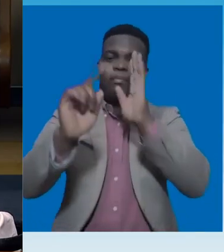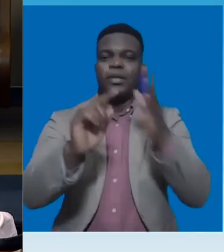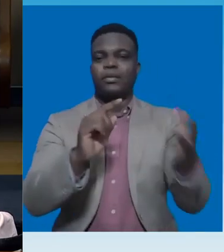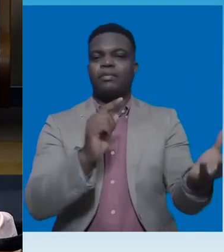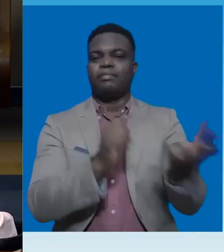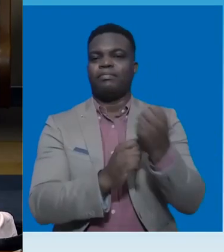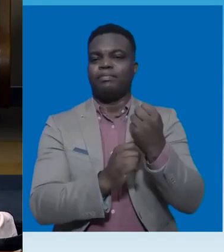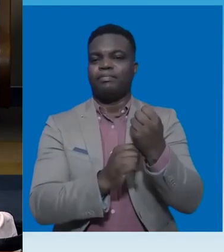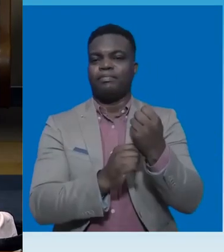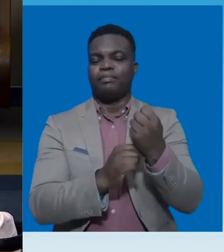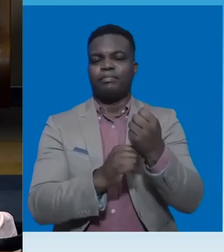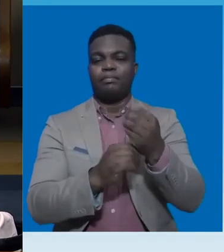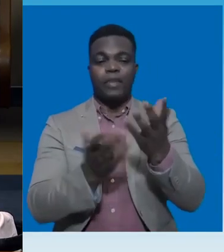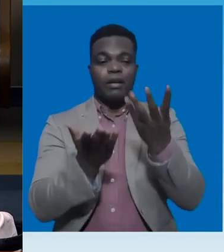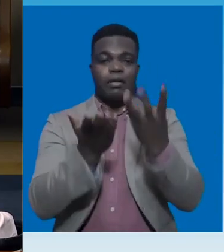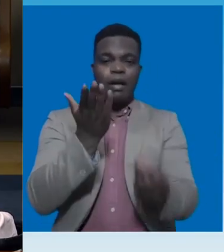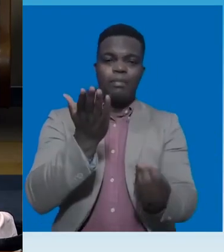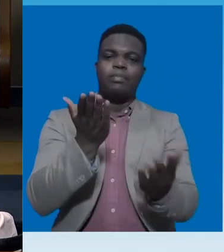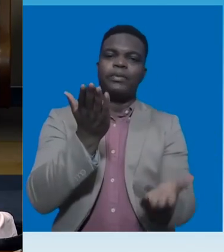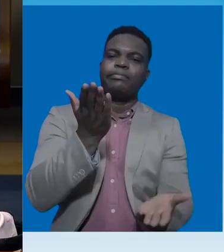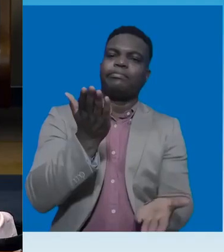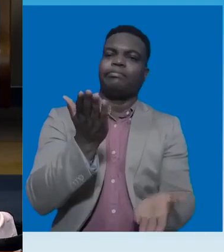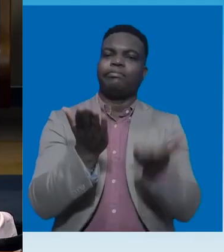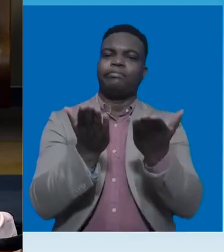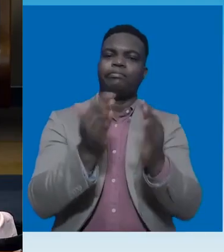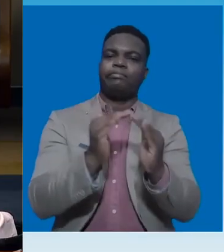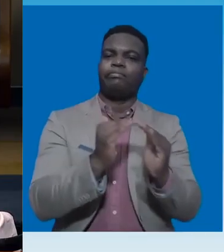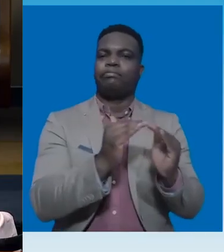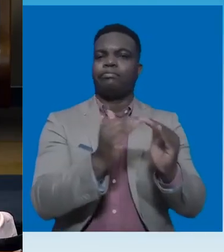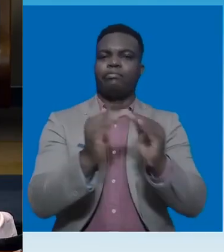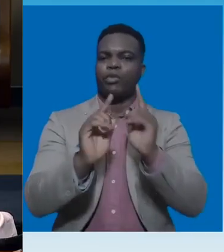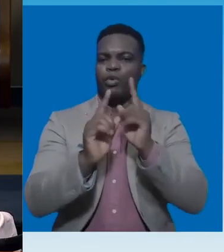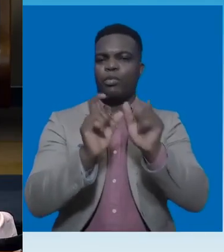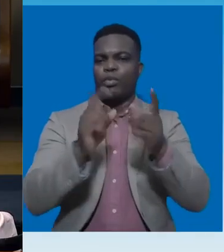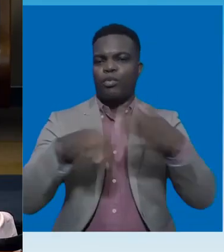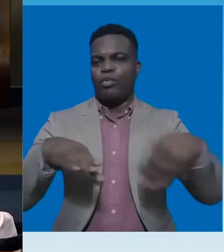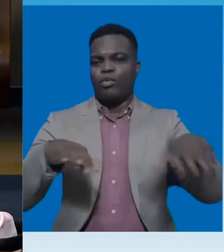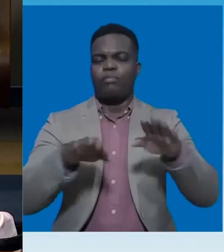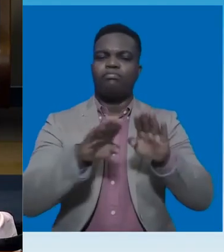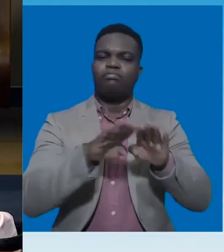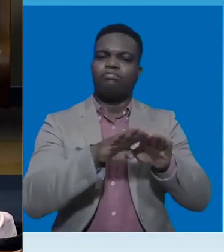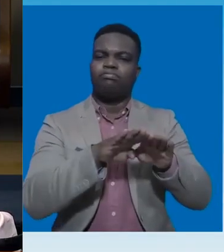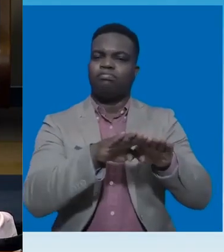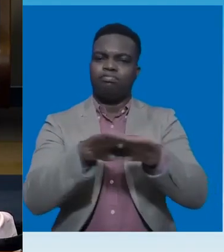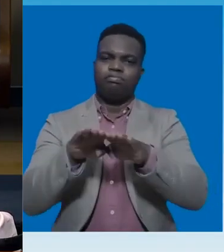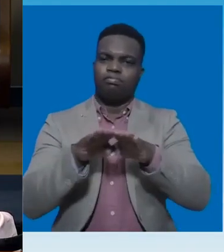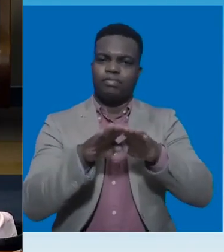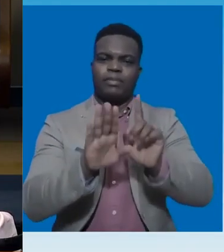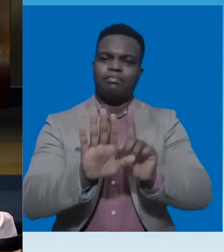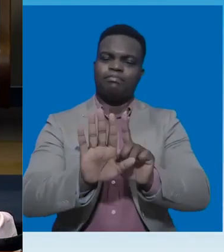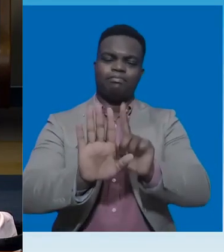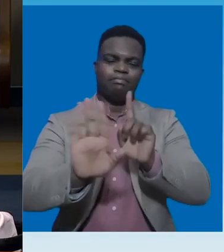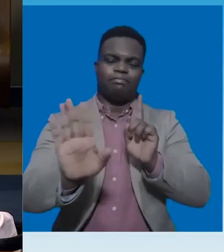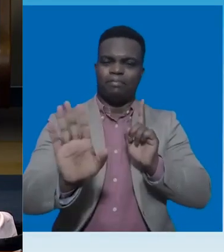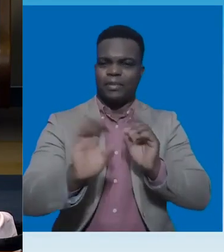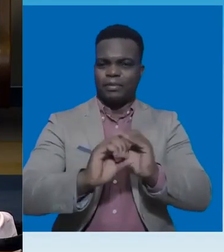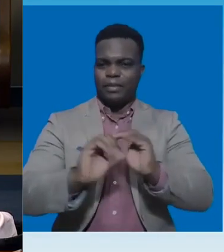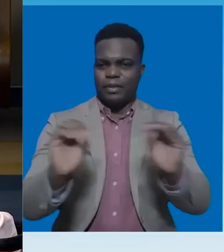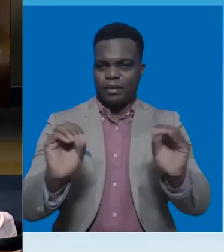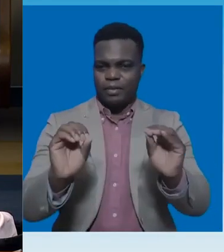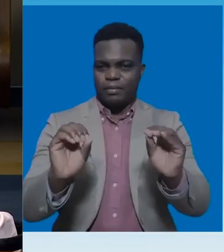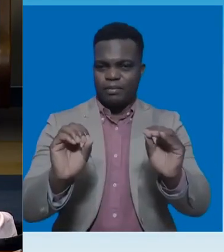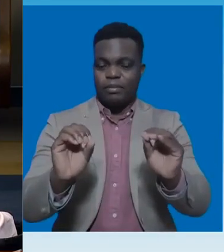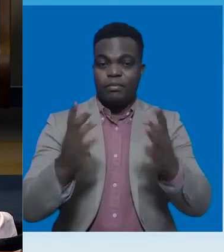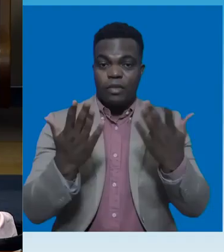no person with a disability is left behind. Let us seize the moment not only to